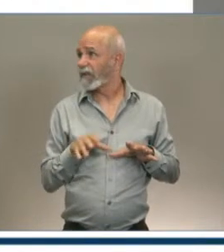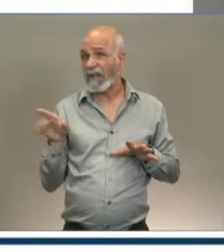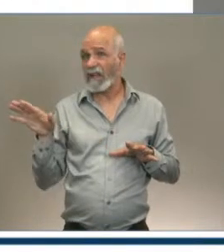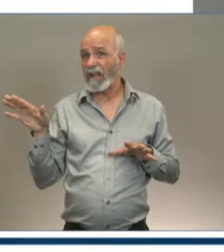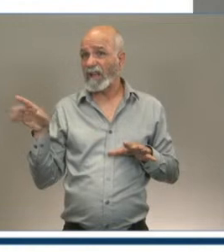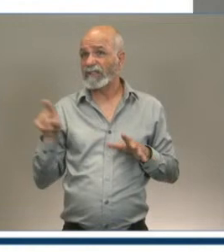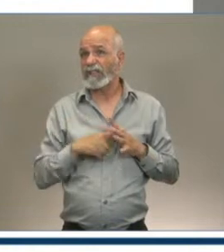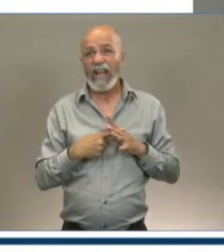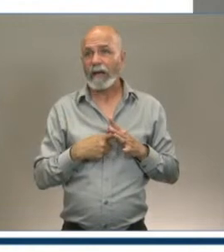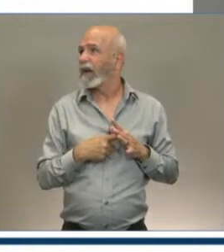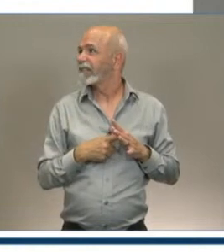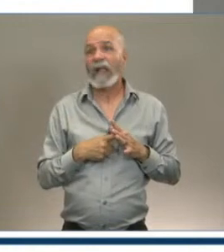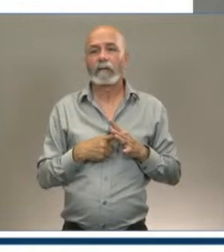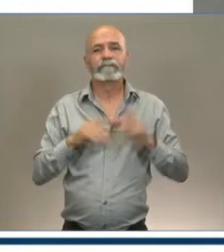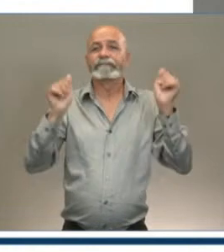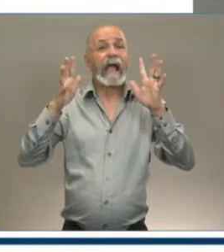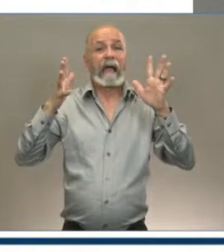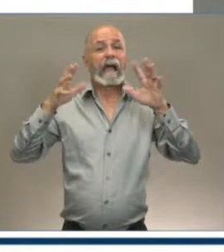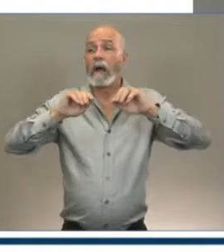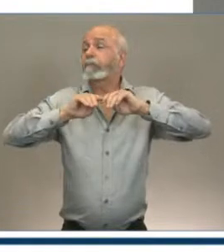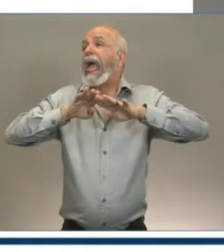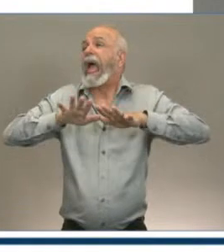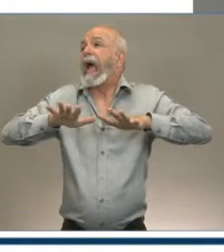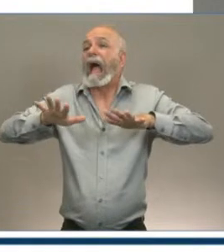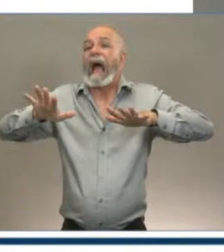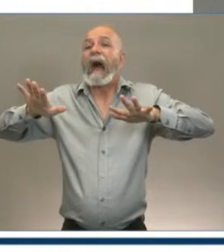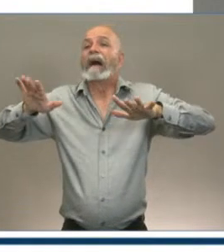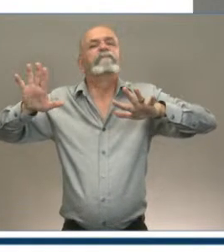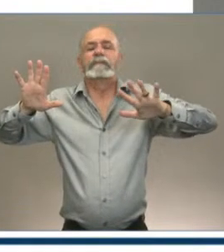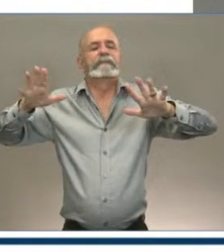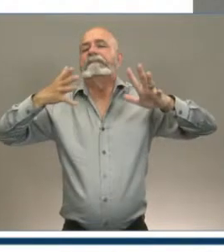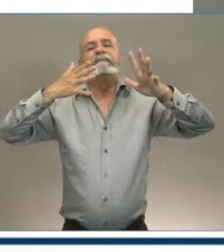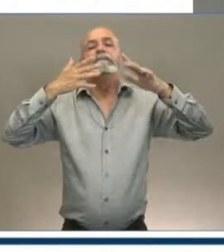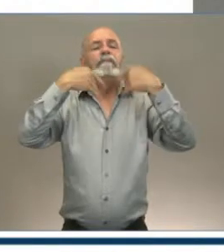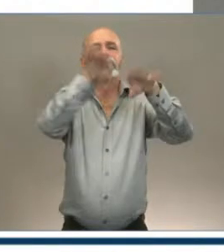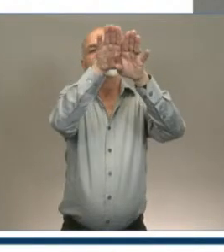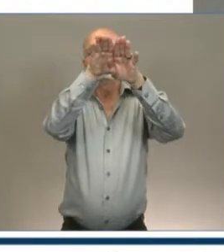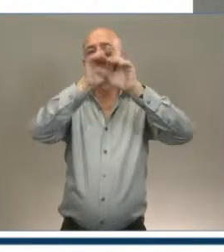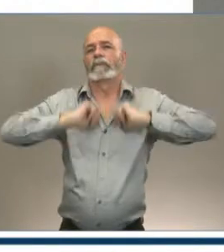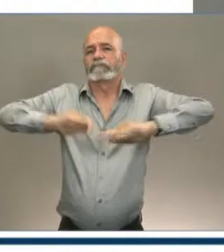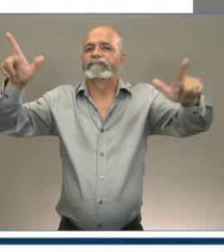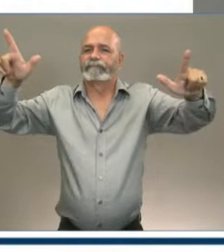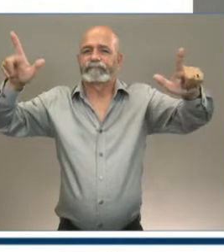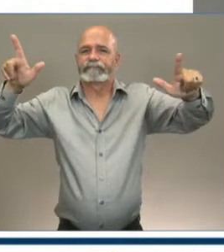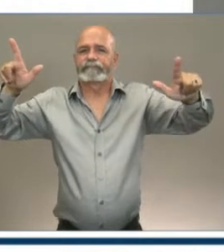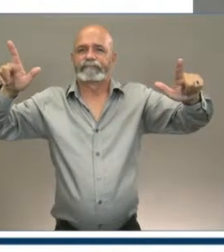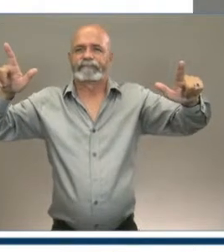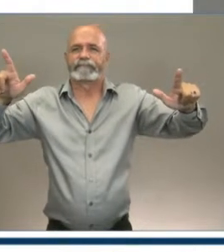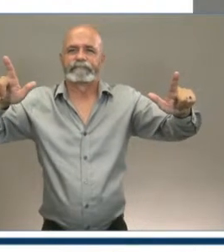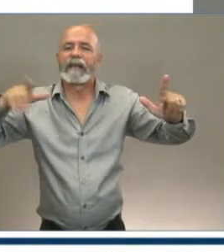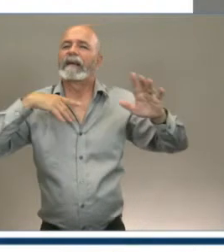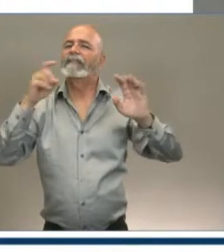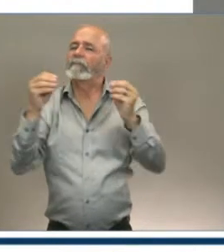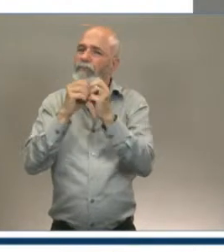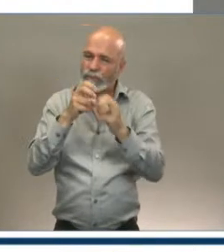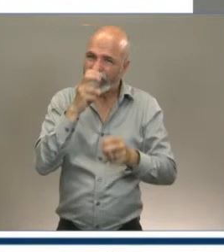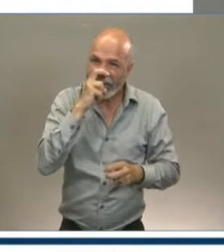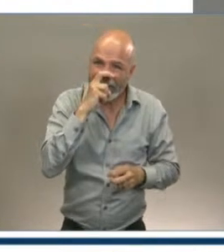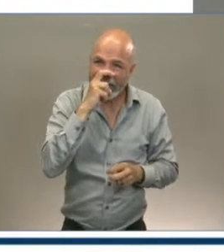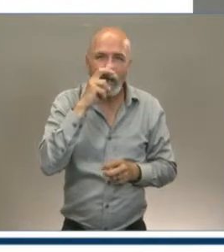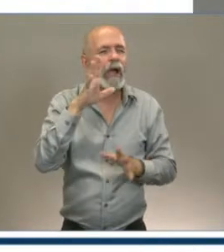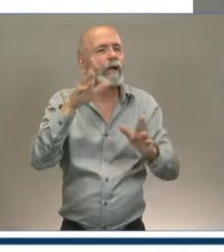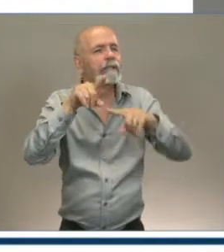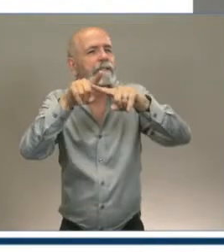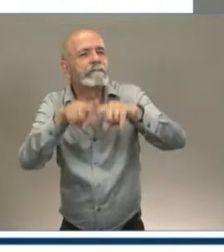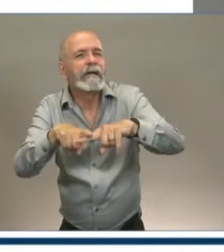possible that we may be able to become less restrictive outside of Central Zone, given the epidemiology, but